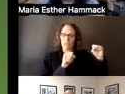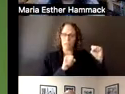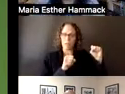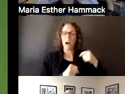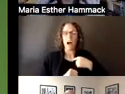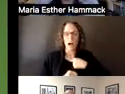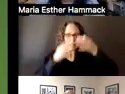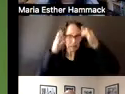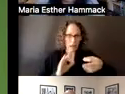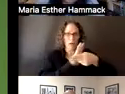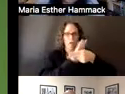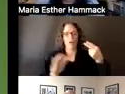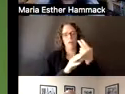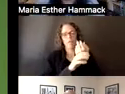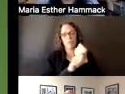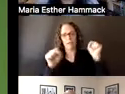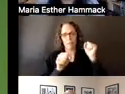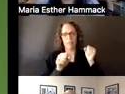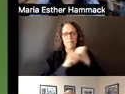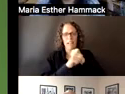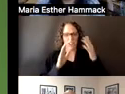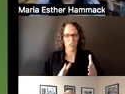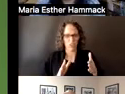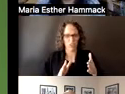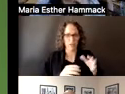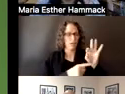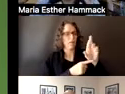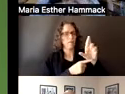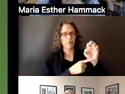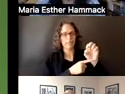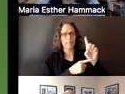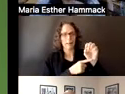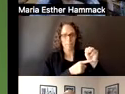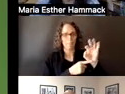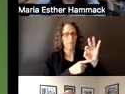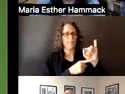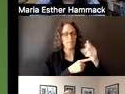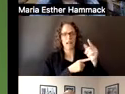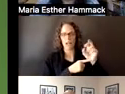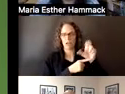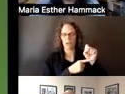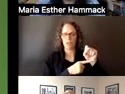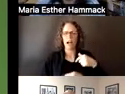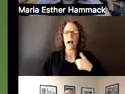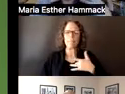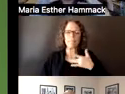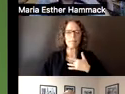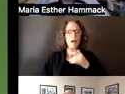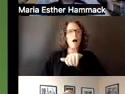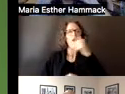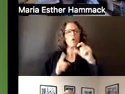very important and the language that we use is very important, given that terminology like runaway slaves and